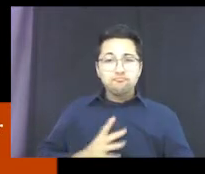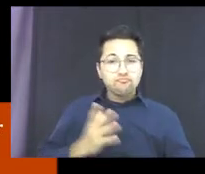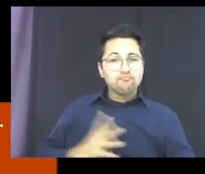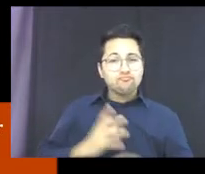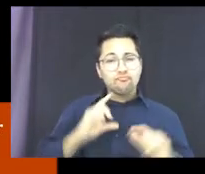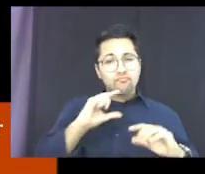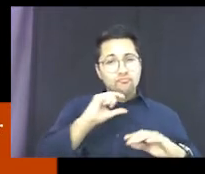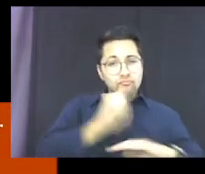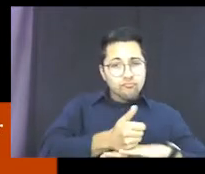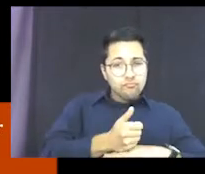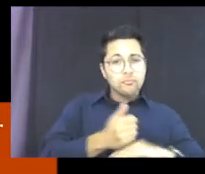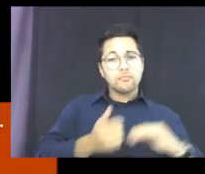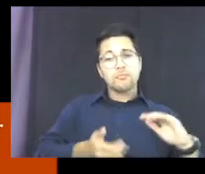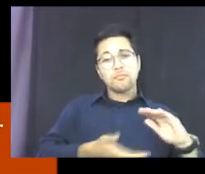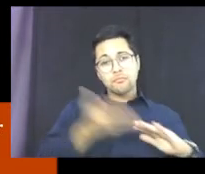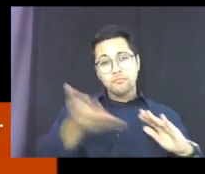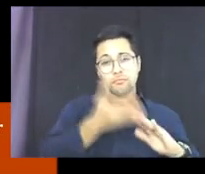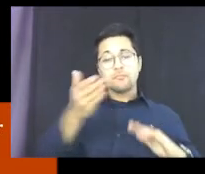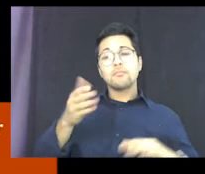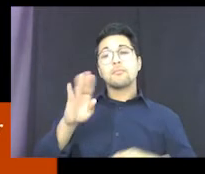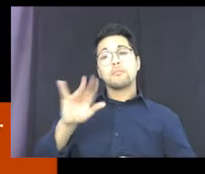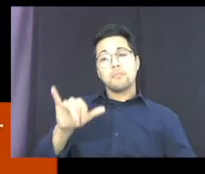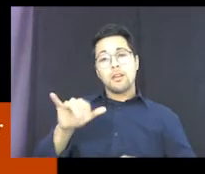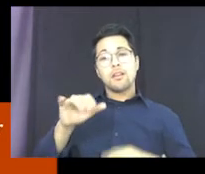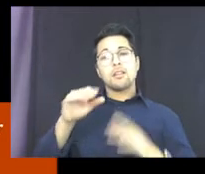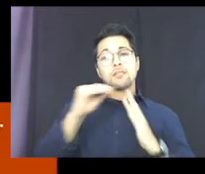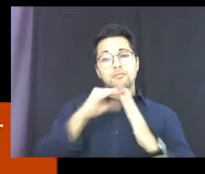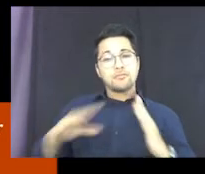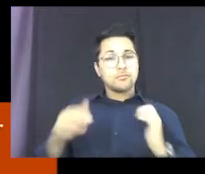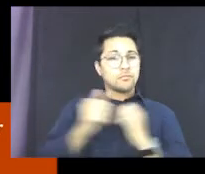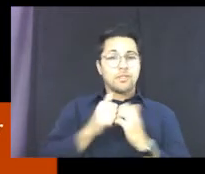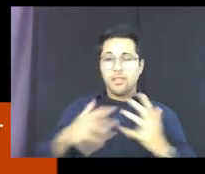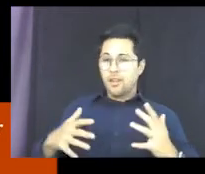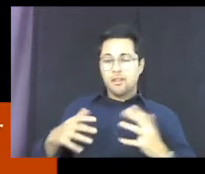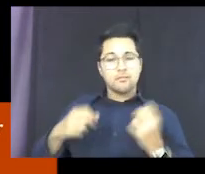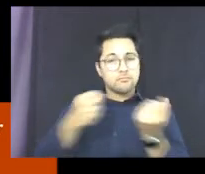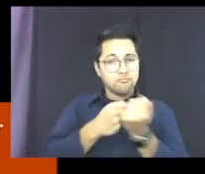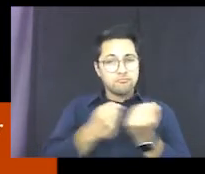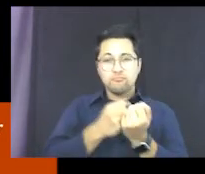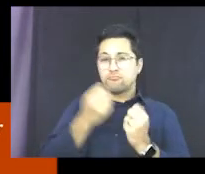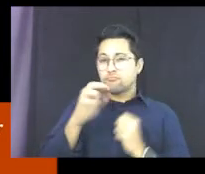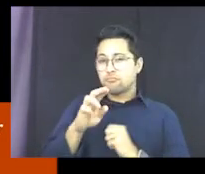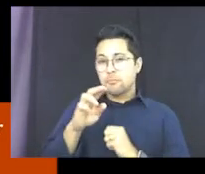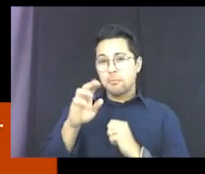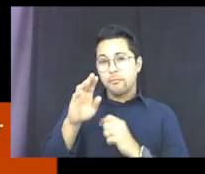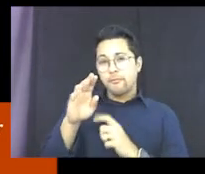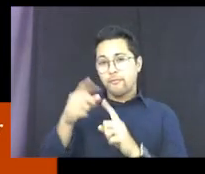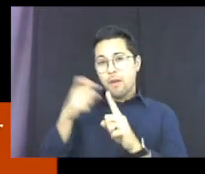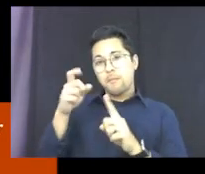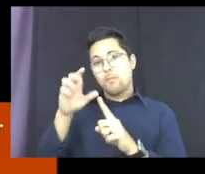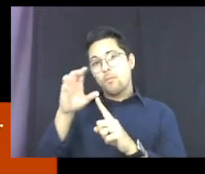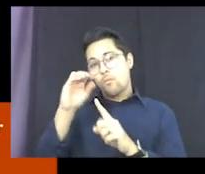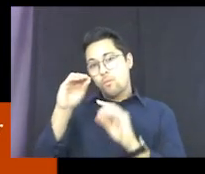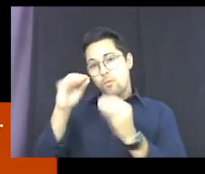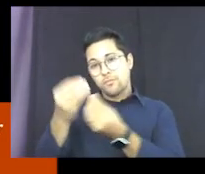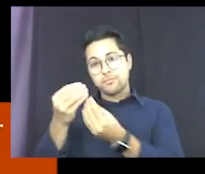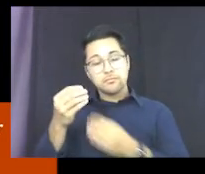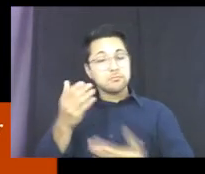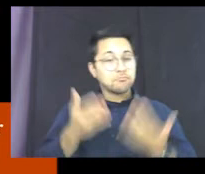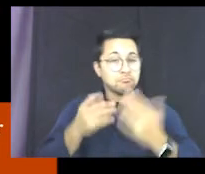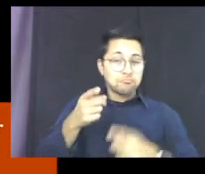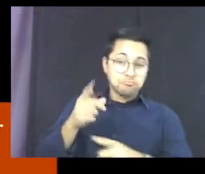organized and operated by individuals without any sponsorship or support by an organization. They may